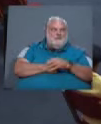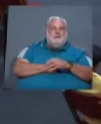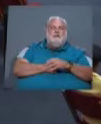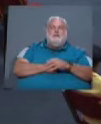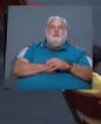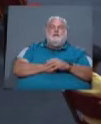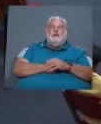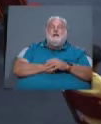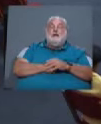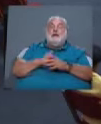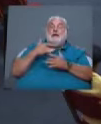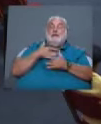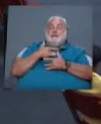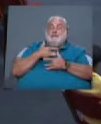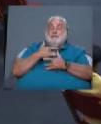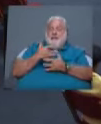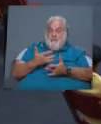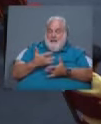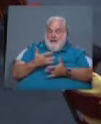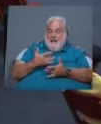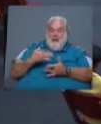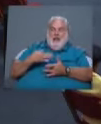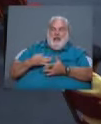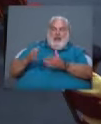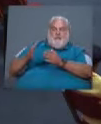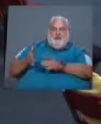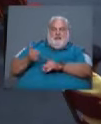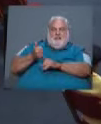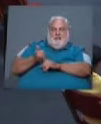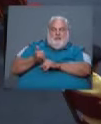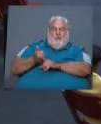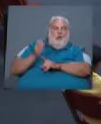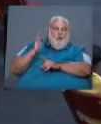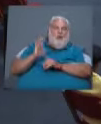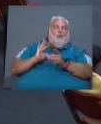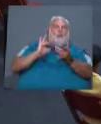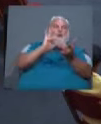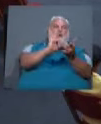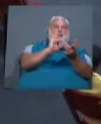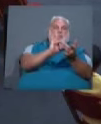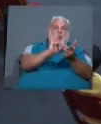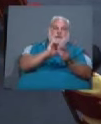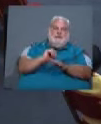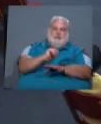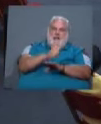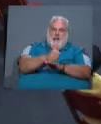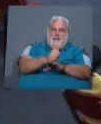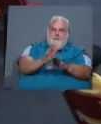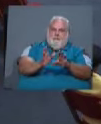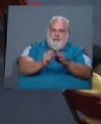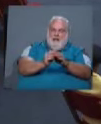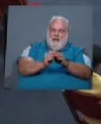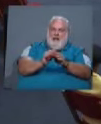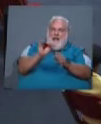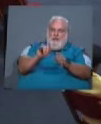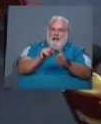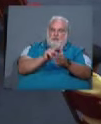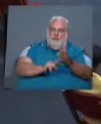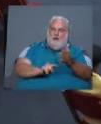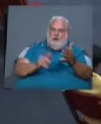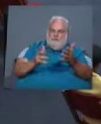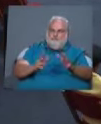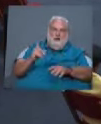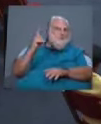Director Richardson, typically an applicant will reach out to a neighborhood to set up a meeting, and that's what you heard on